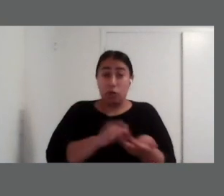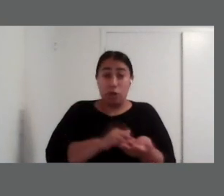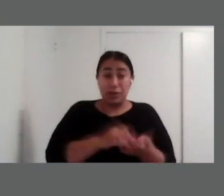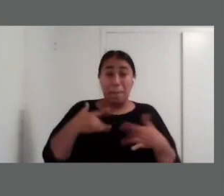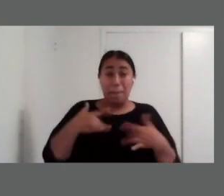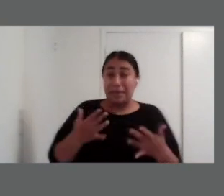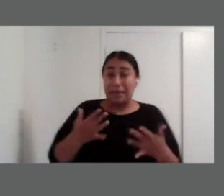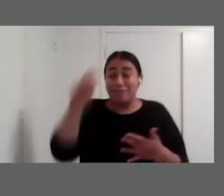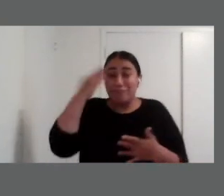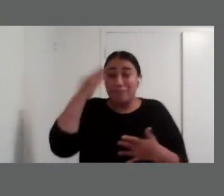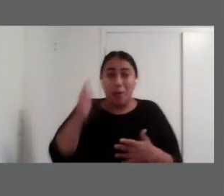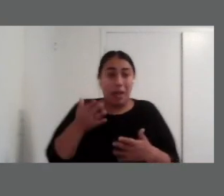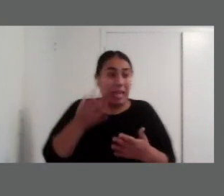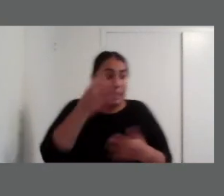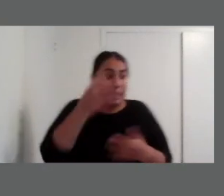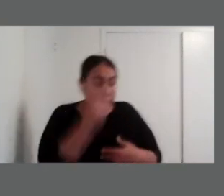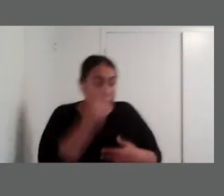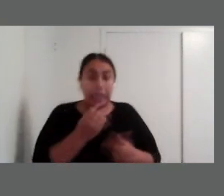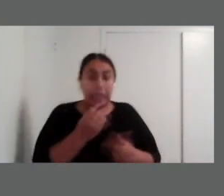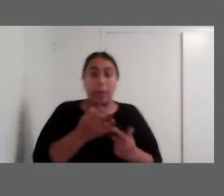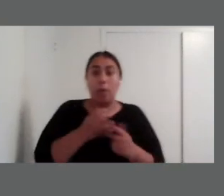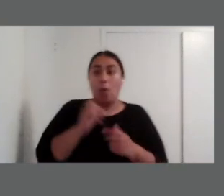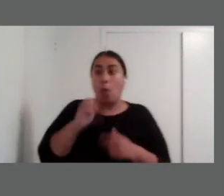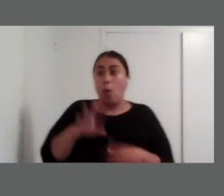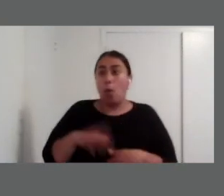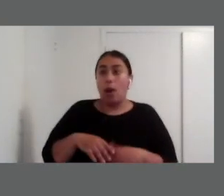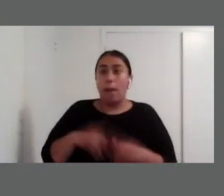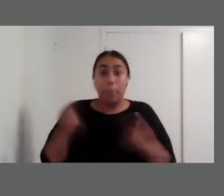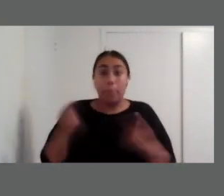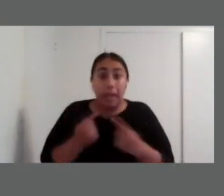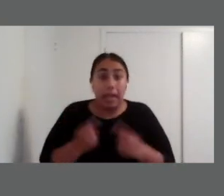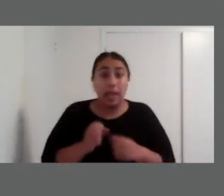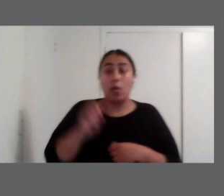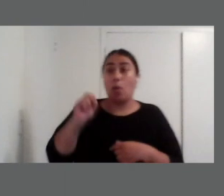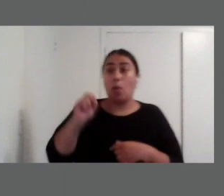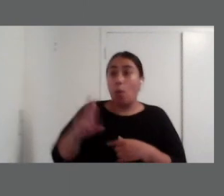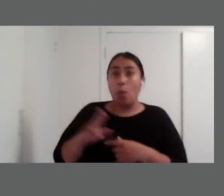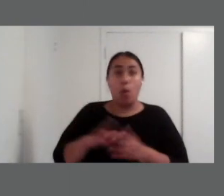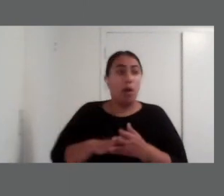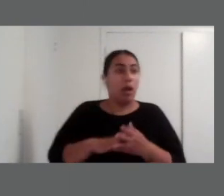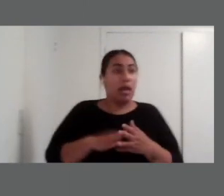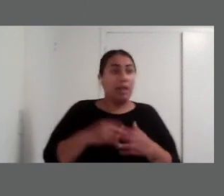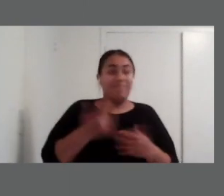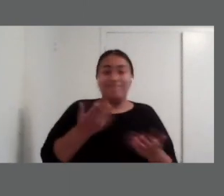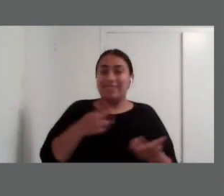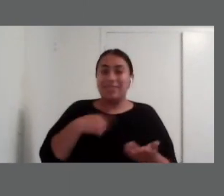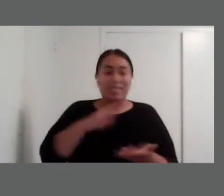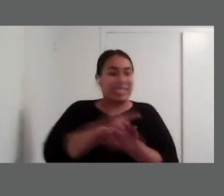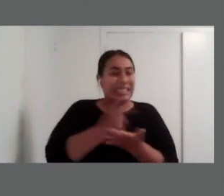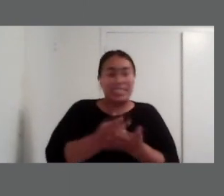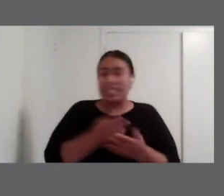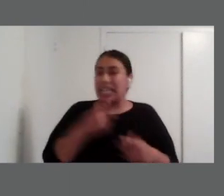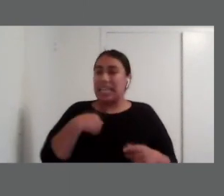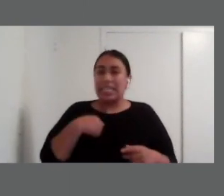from MS and that they heard from other friends in a group that they had had success with the use of medical cannabis, well, guess what? I'll probably want to have more information